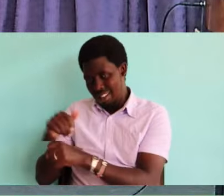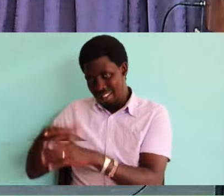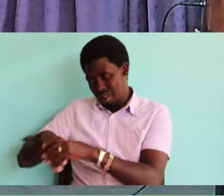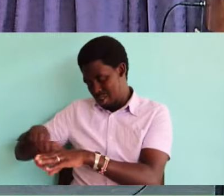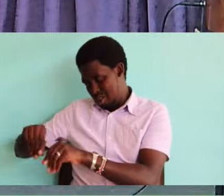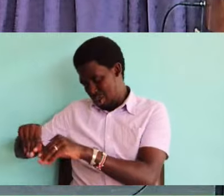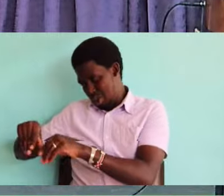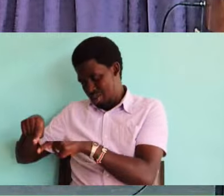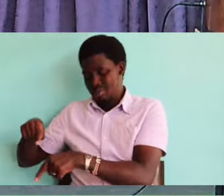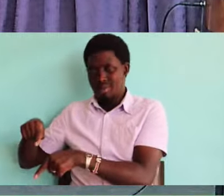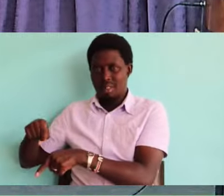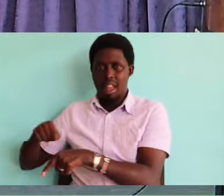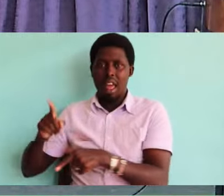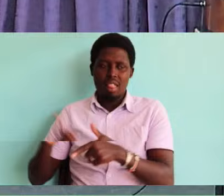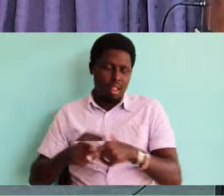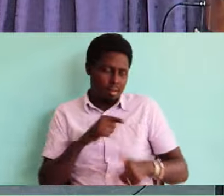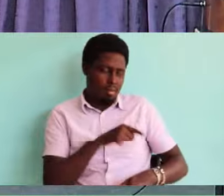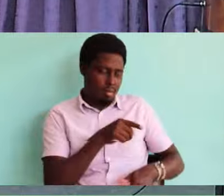and Abel